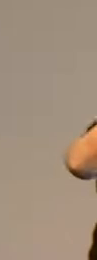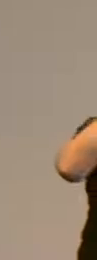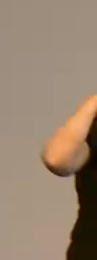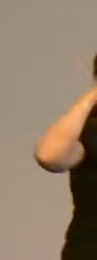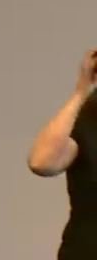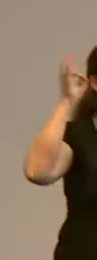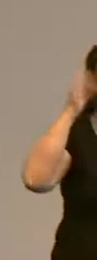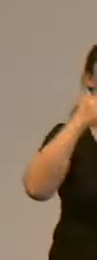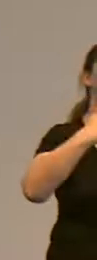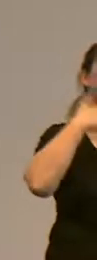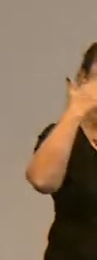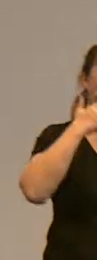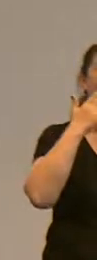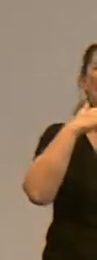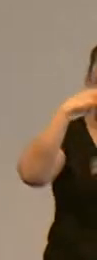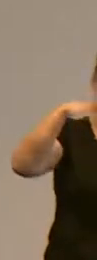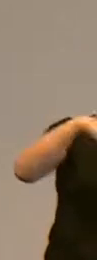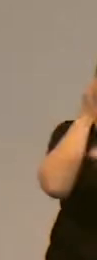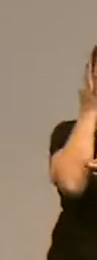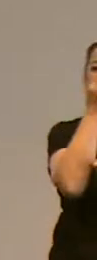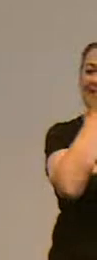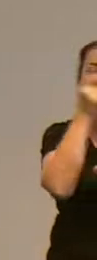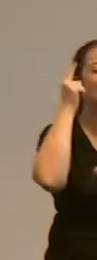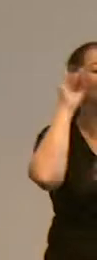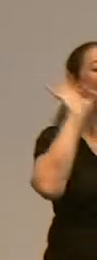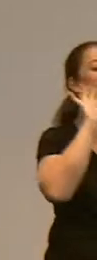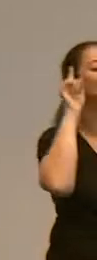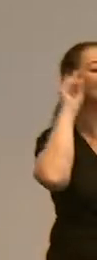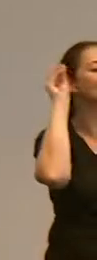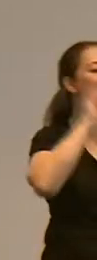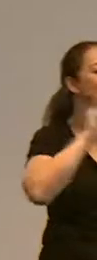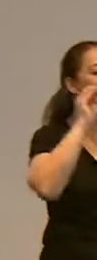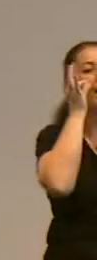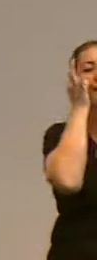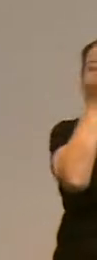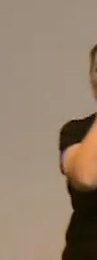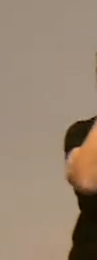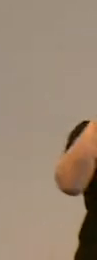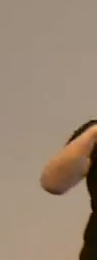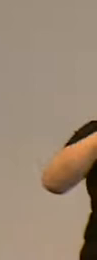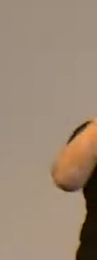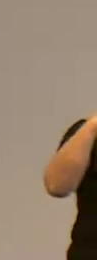components and neuroscience goes from complexity to